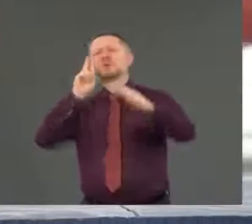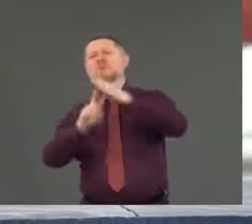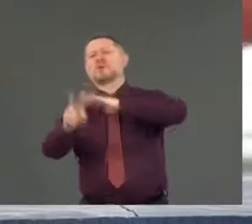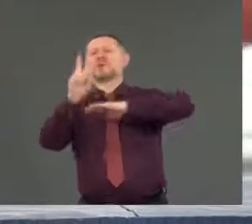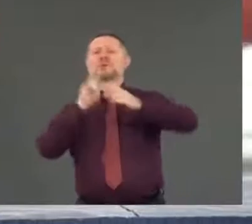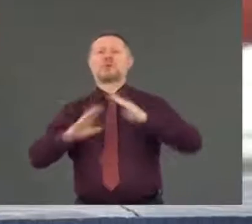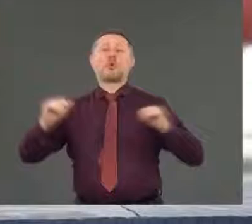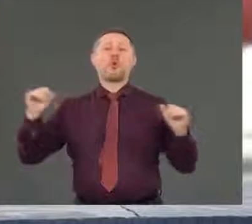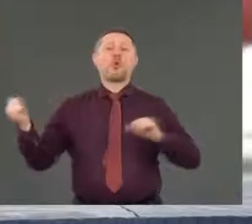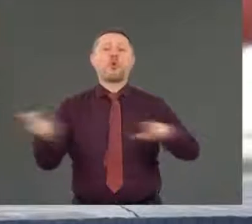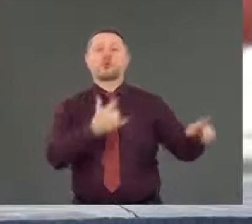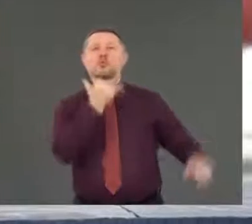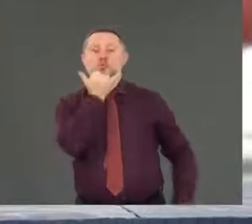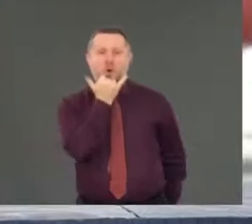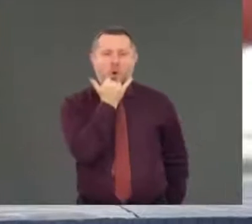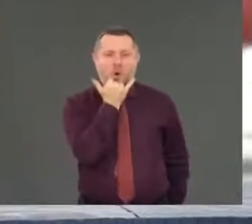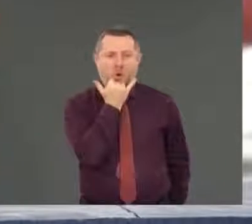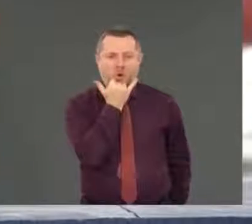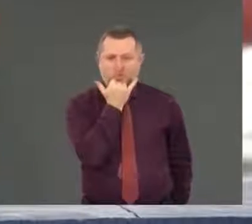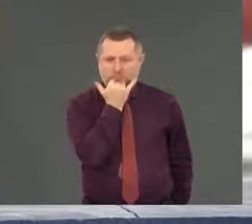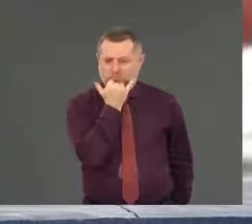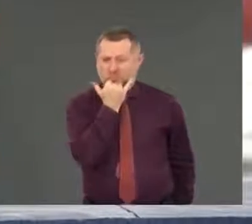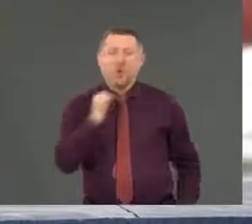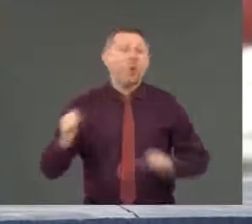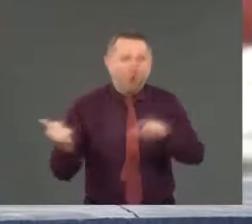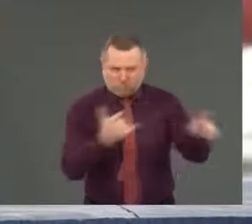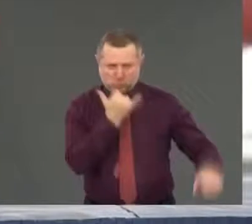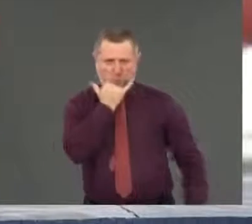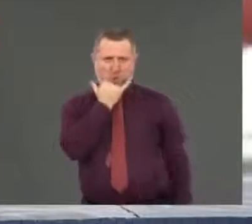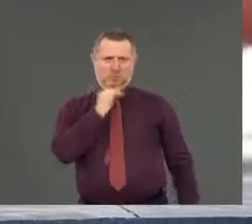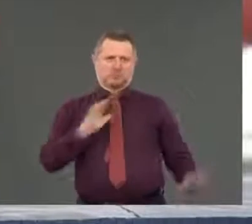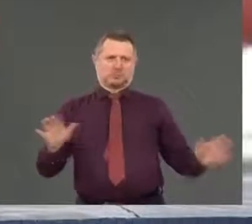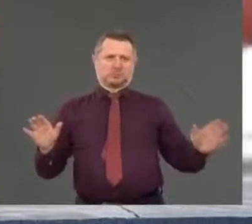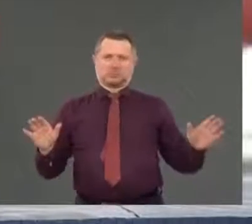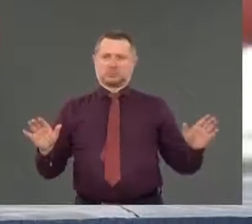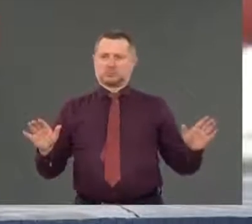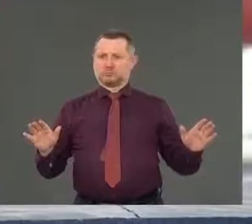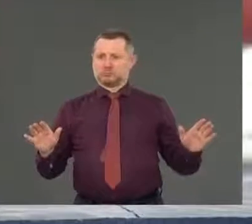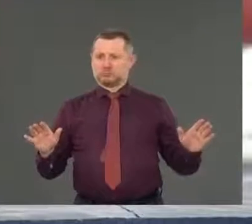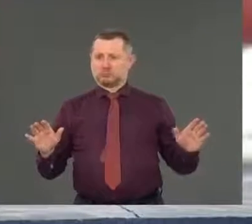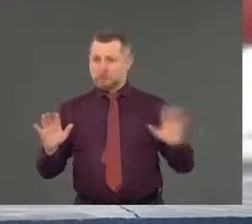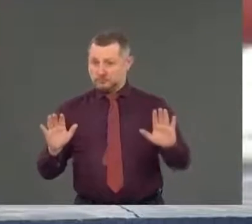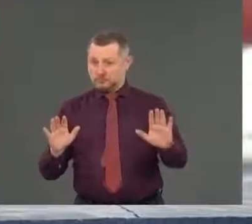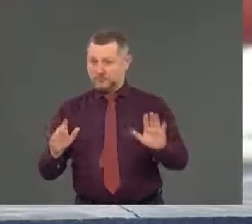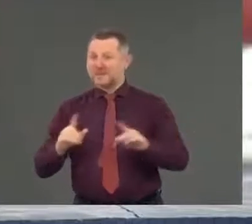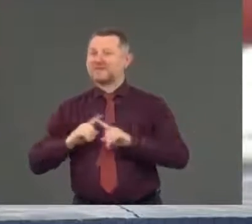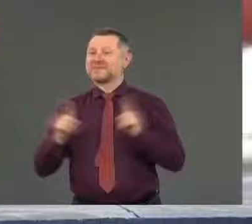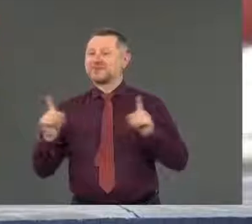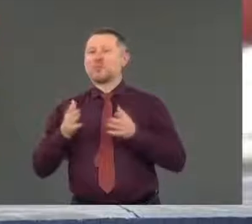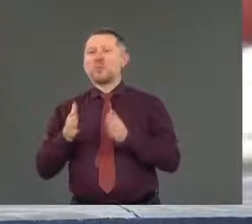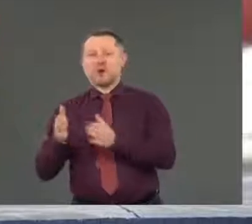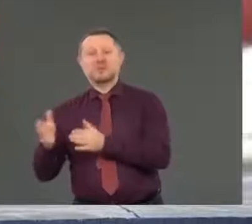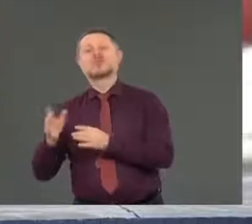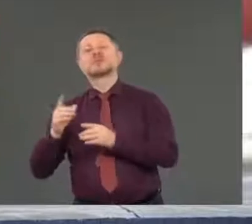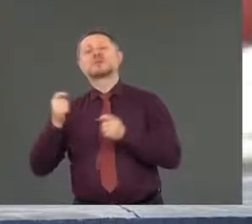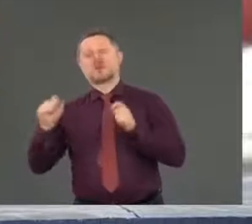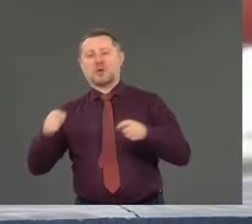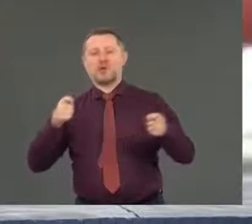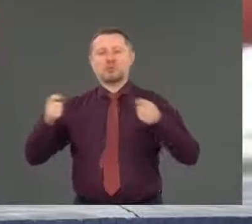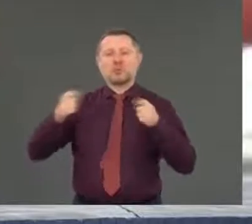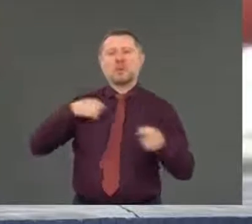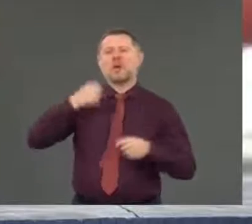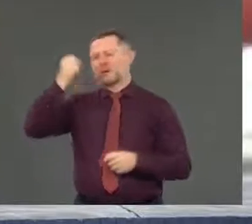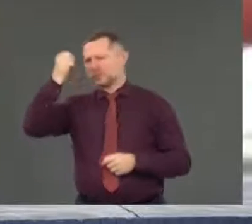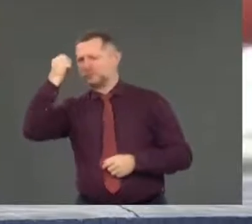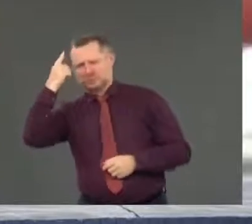They were all wrong. They were all wrong. Now, there are a lot of variables. I understand that. We didn't know what